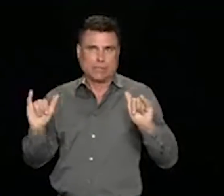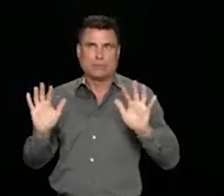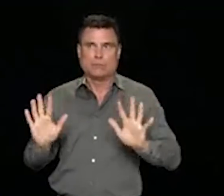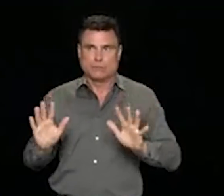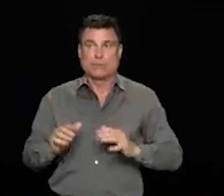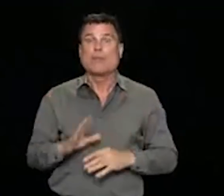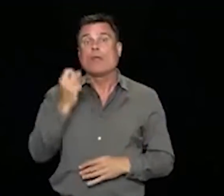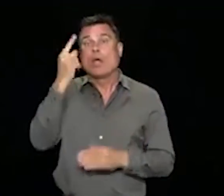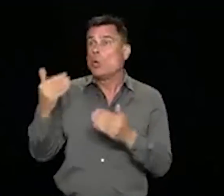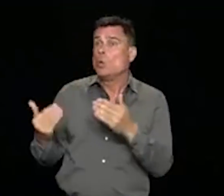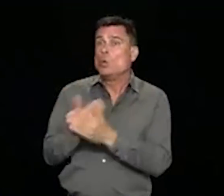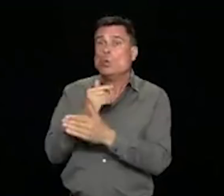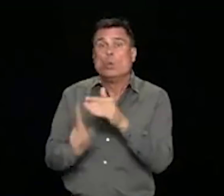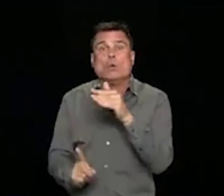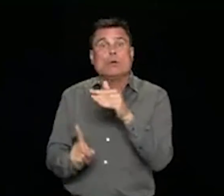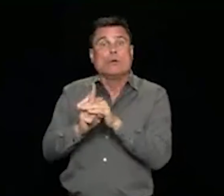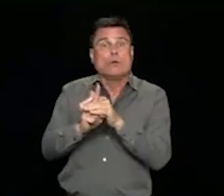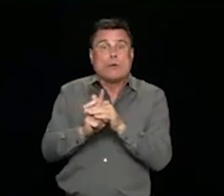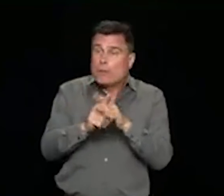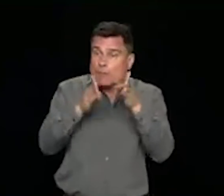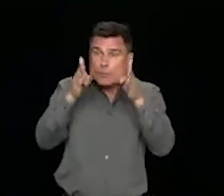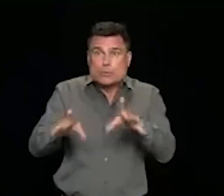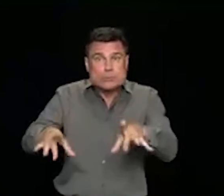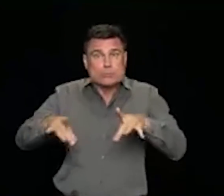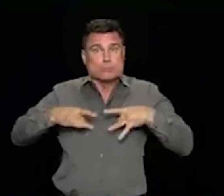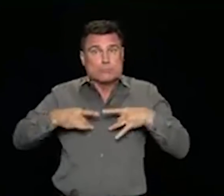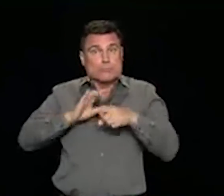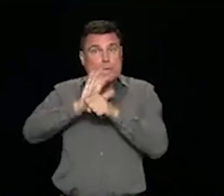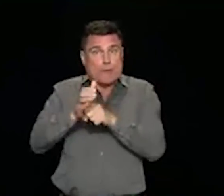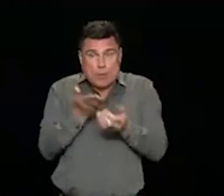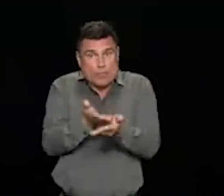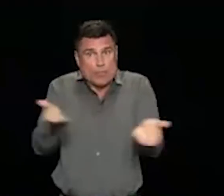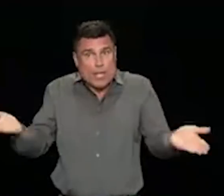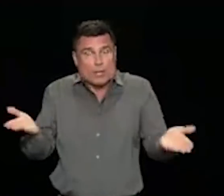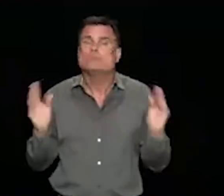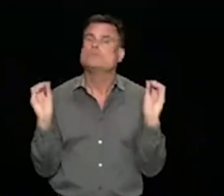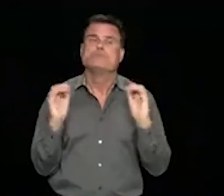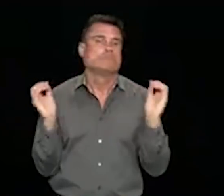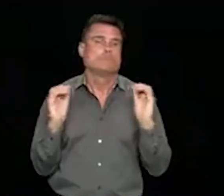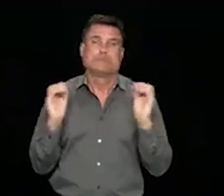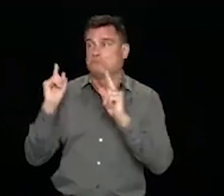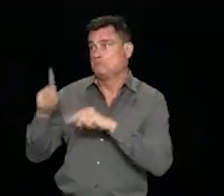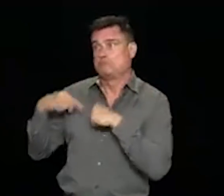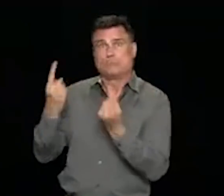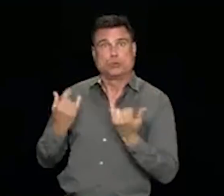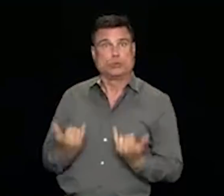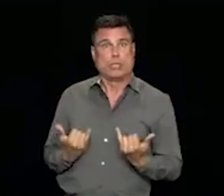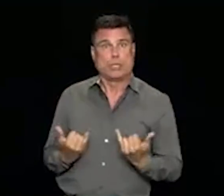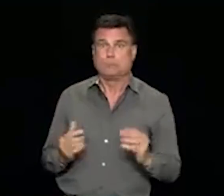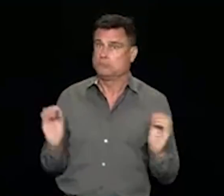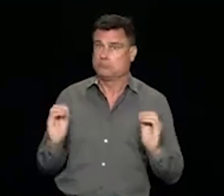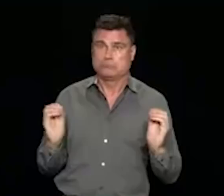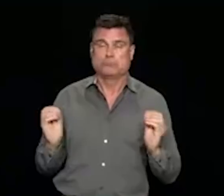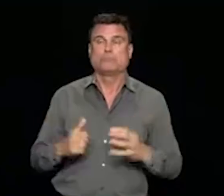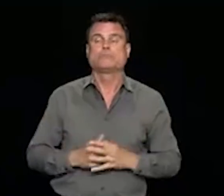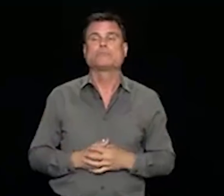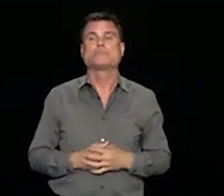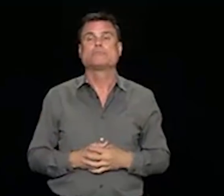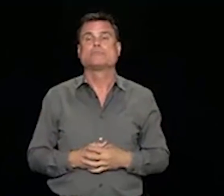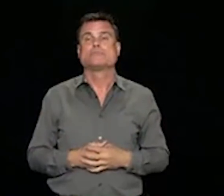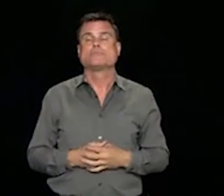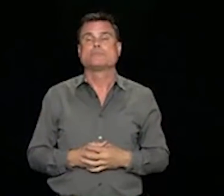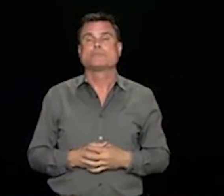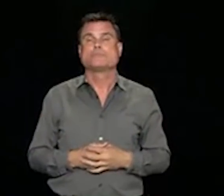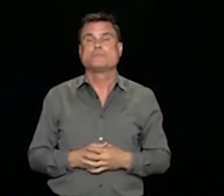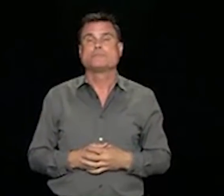had any new resident cases in those outbreaks in the last day, on just a single increase in a